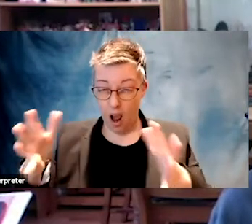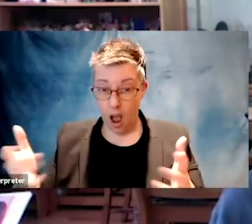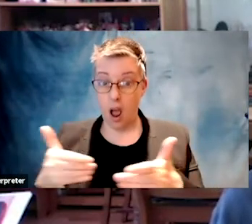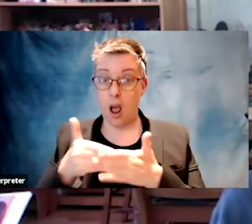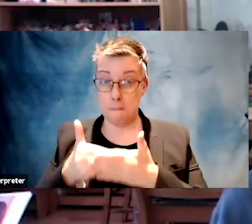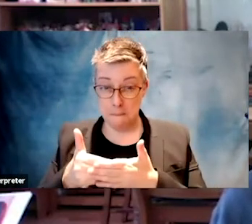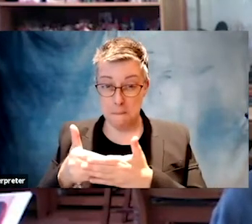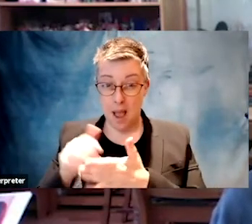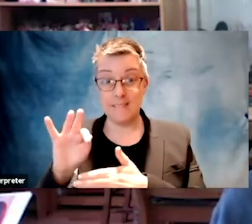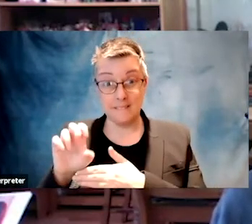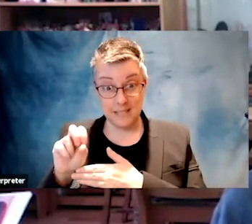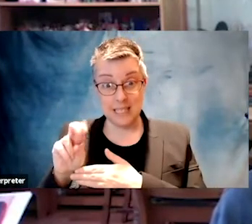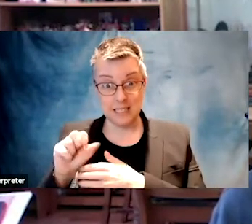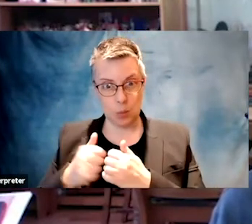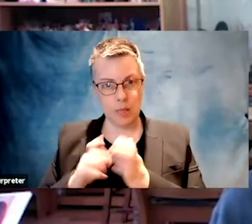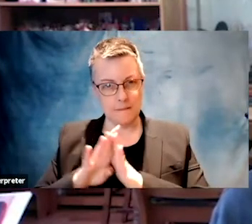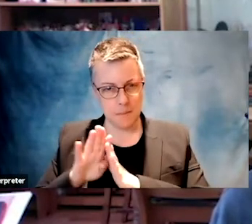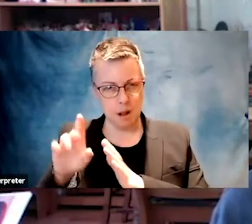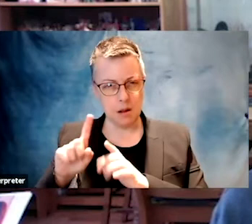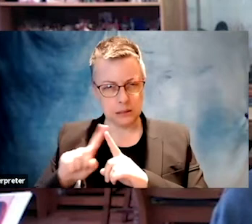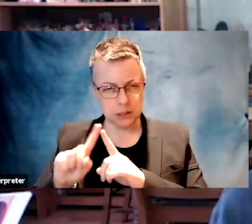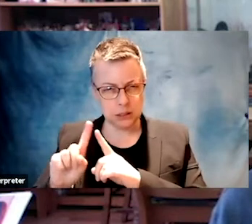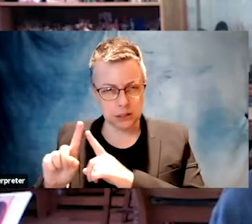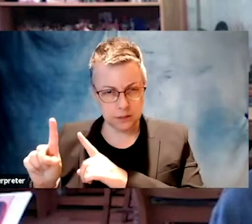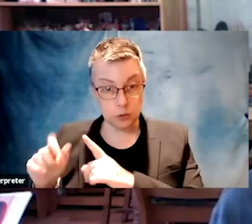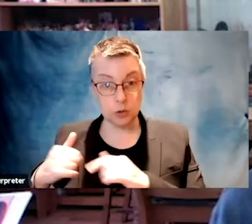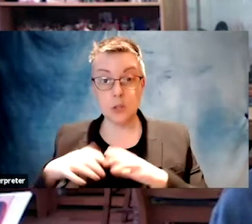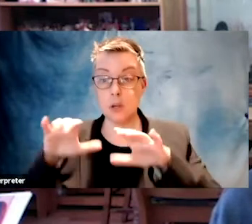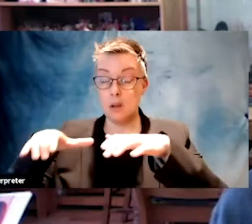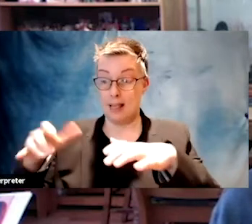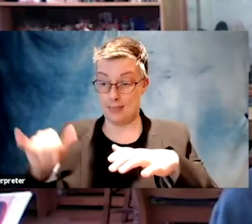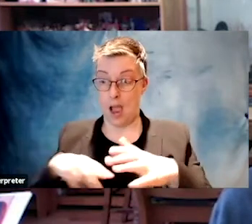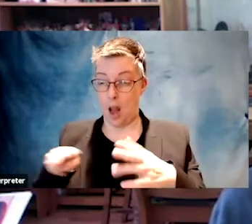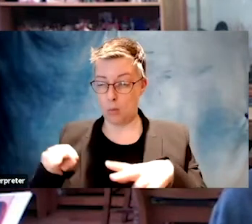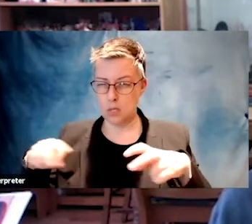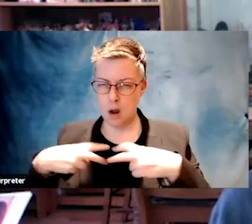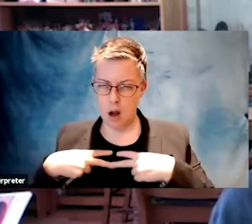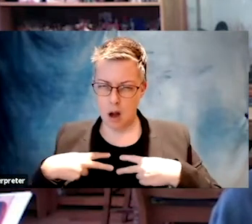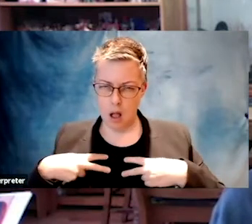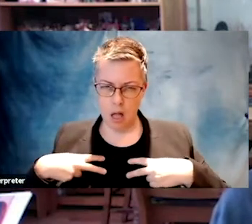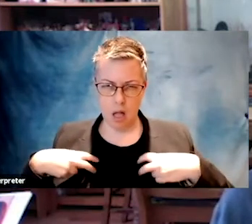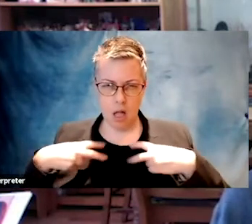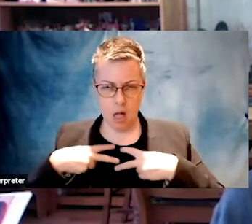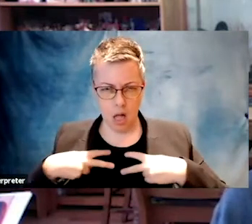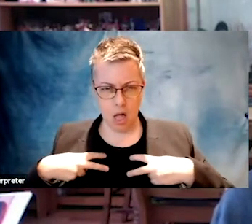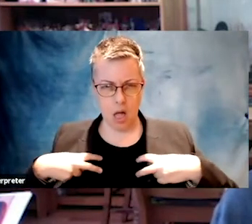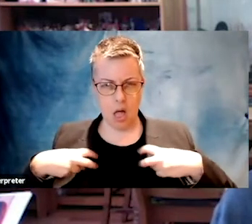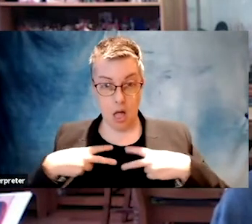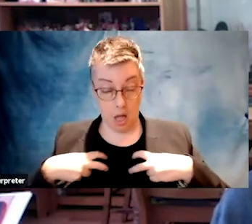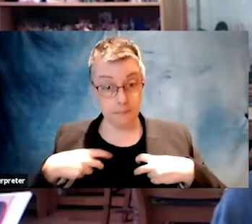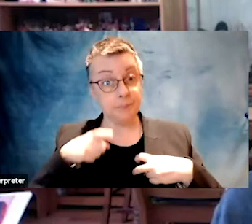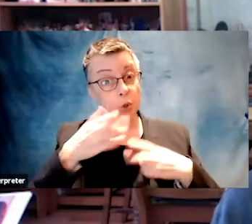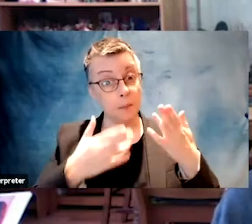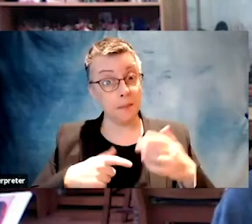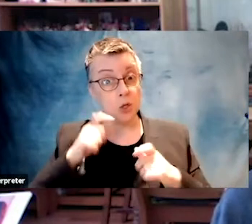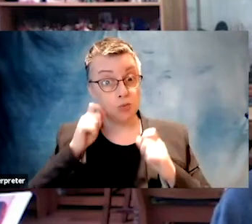thinking about how I felt about the display of remains. And you may be, um, surprised to know that